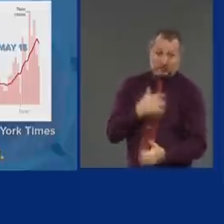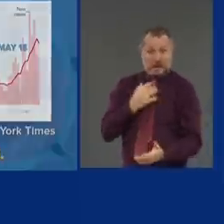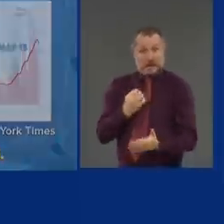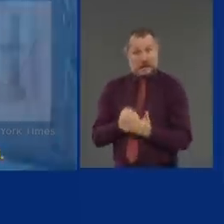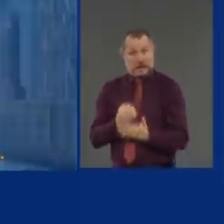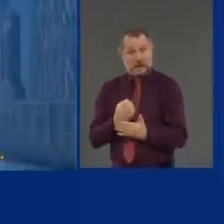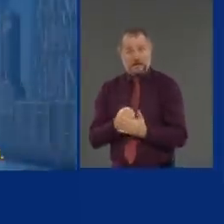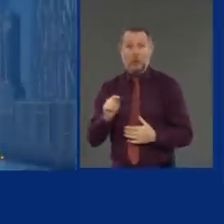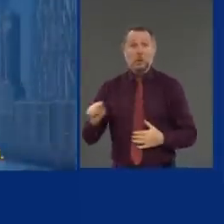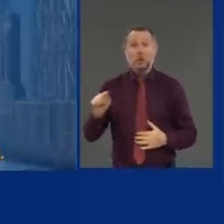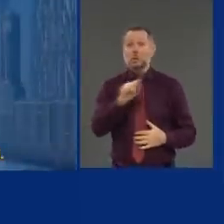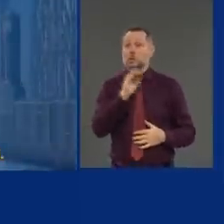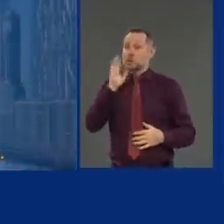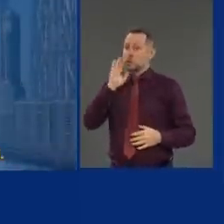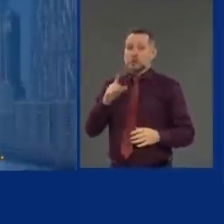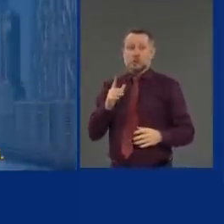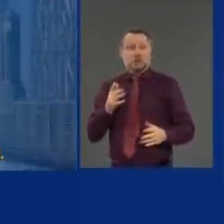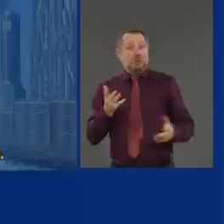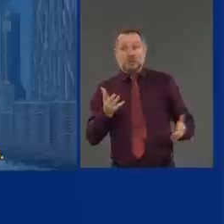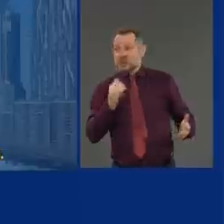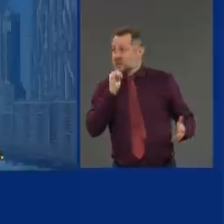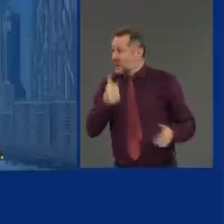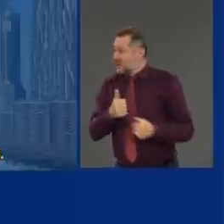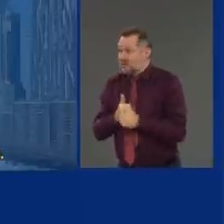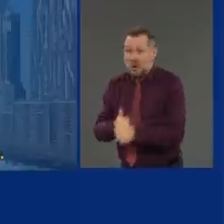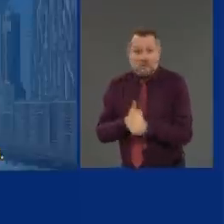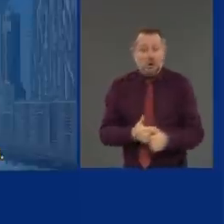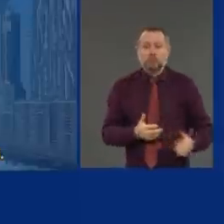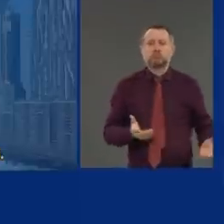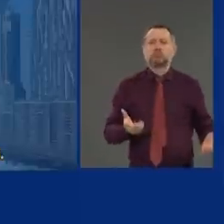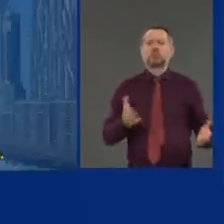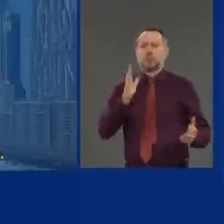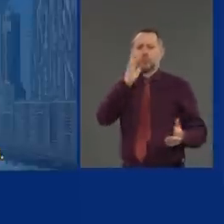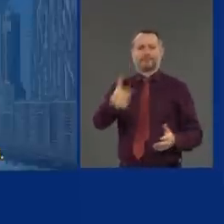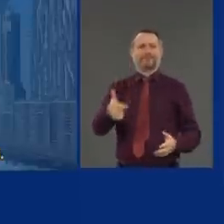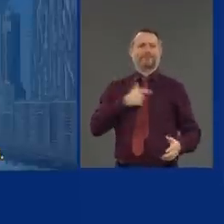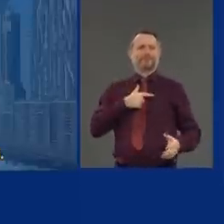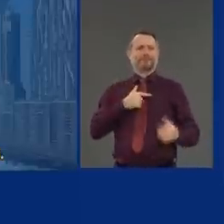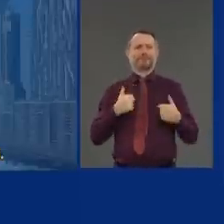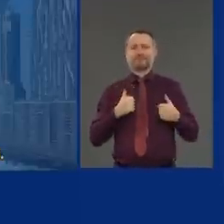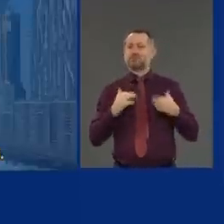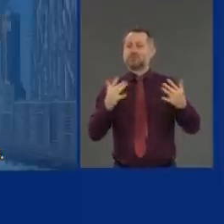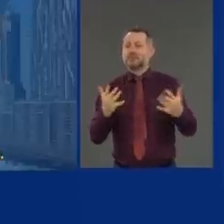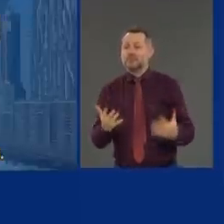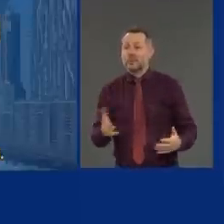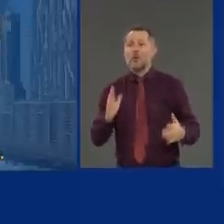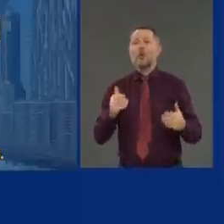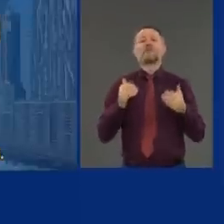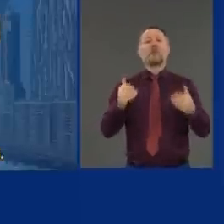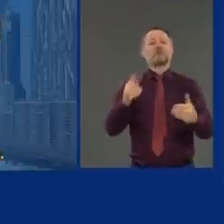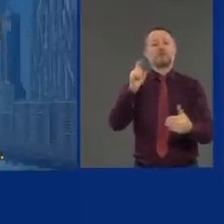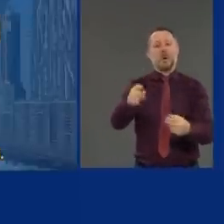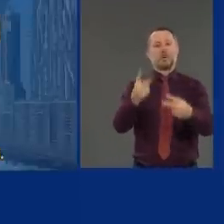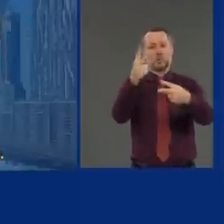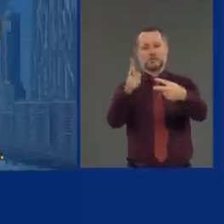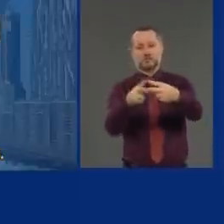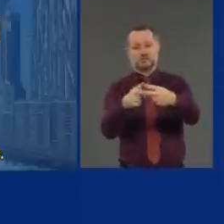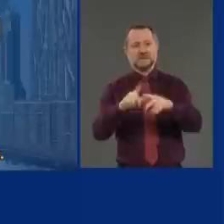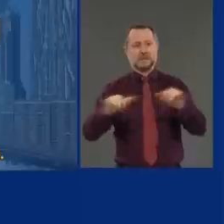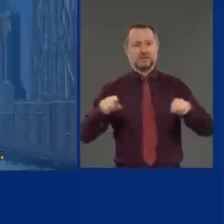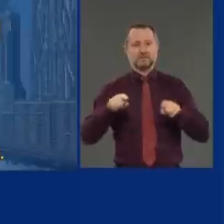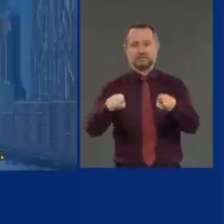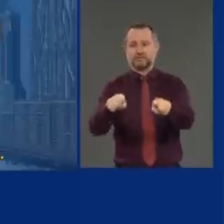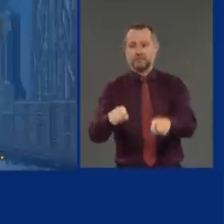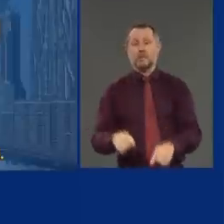happens if we're not. Going forward, we need to do two things simultaneously. Number one, monitor